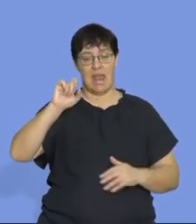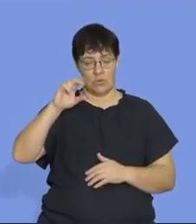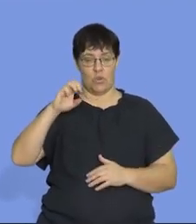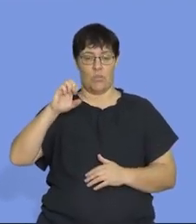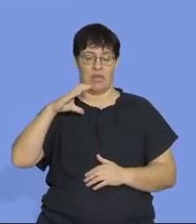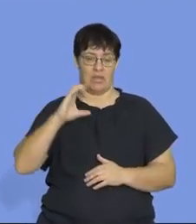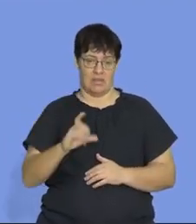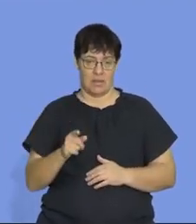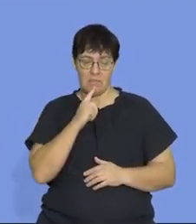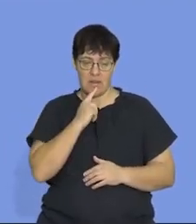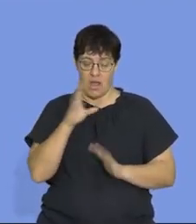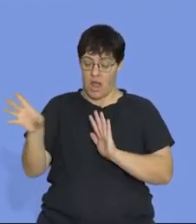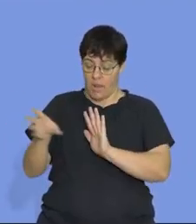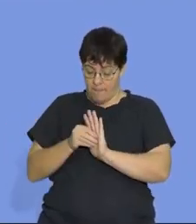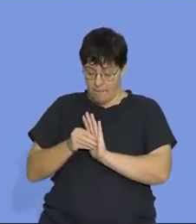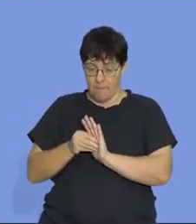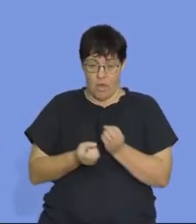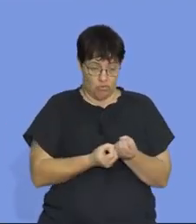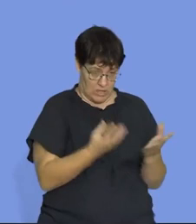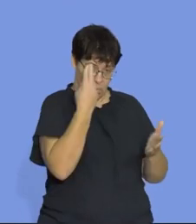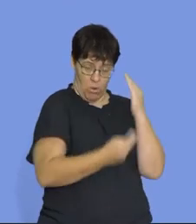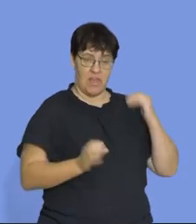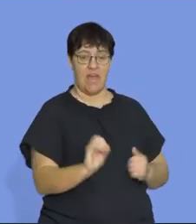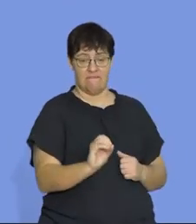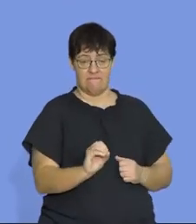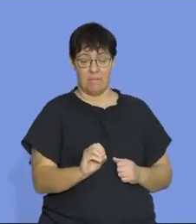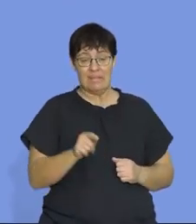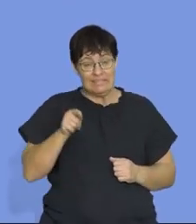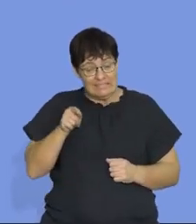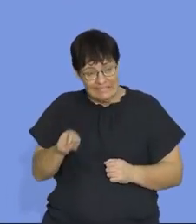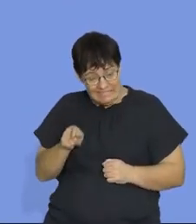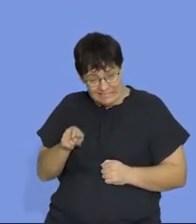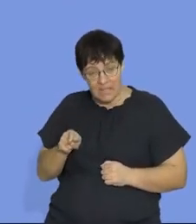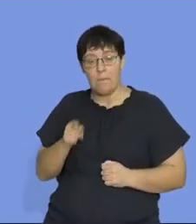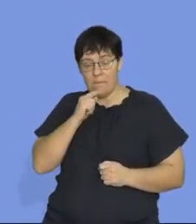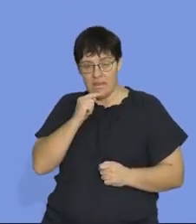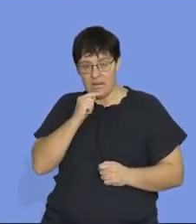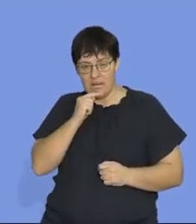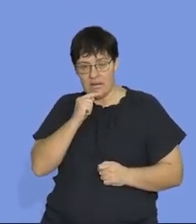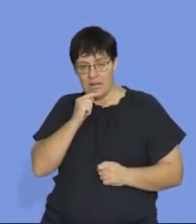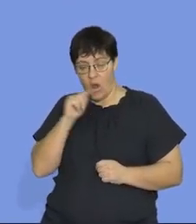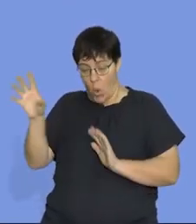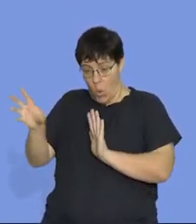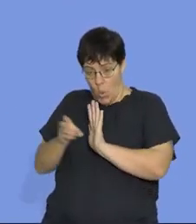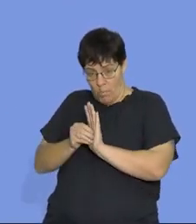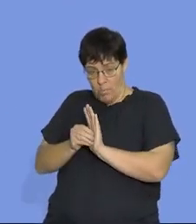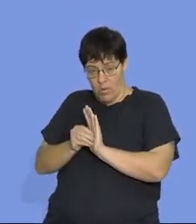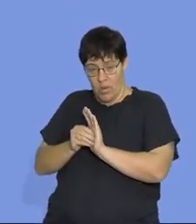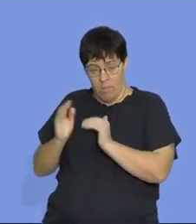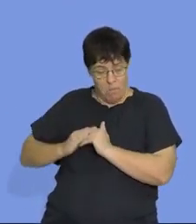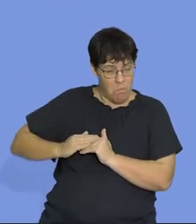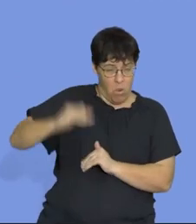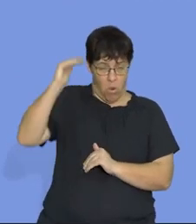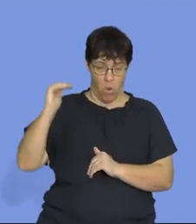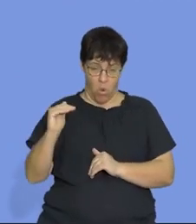there is both absorption and release of energy, but in an endothermic reaction, more will actually be absorbed in comparison to what